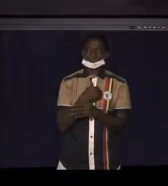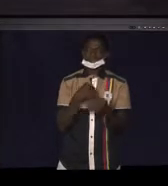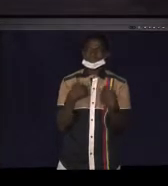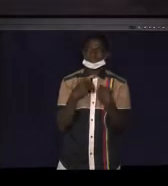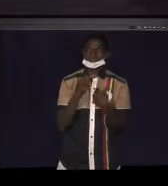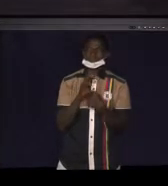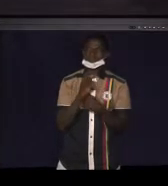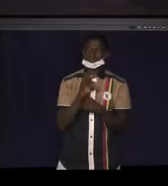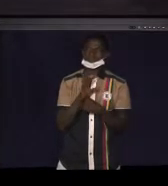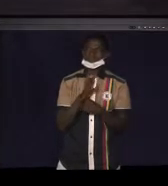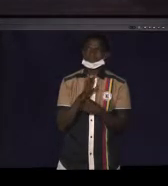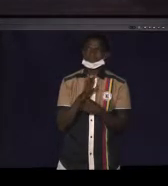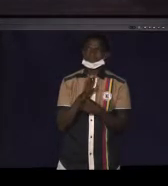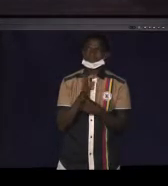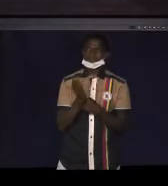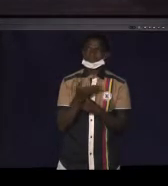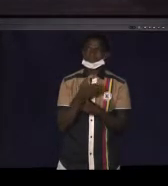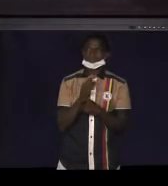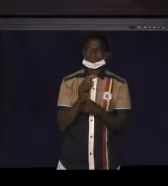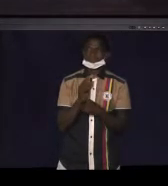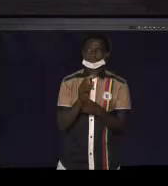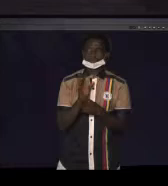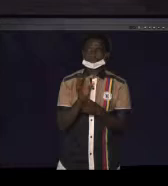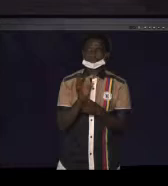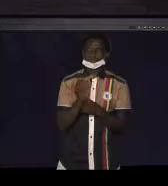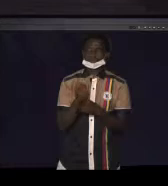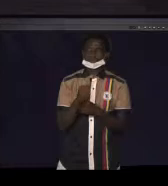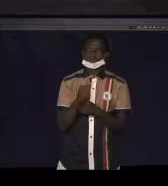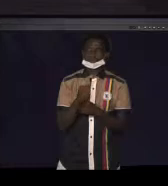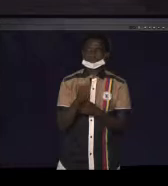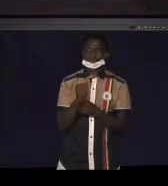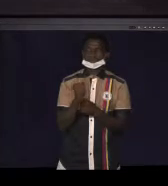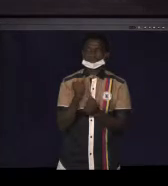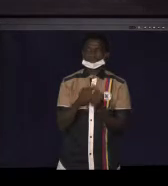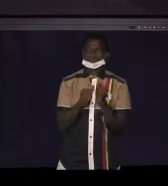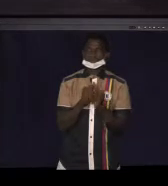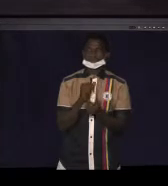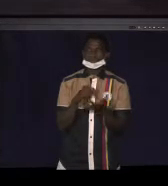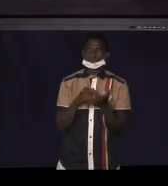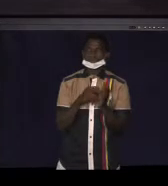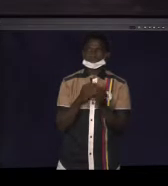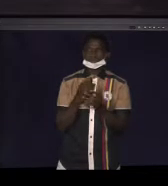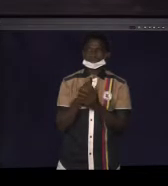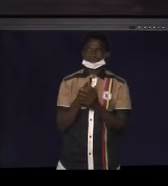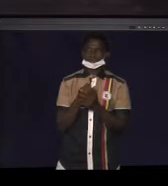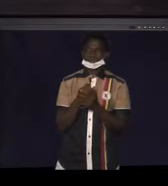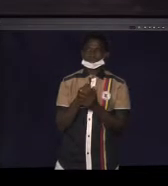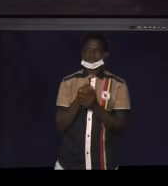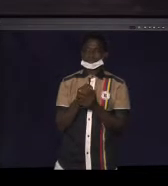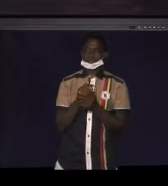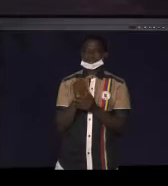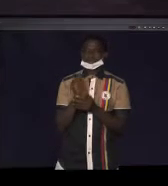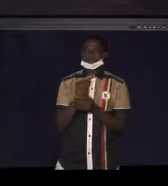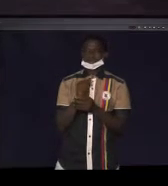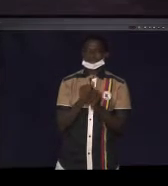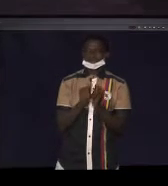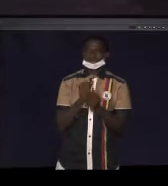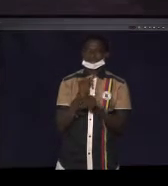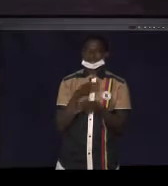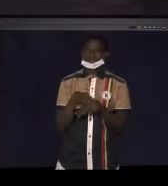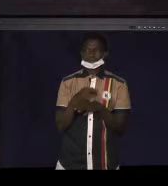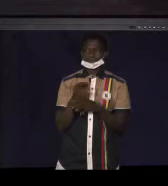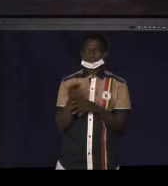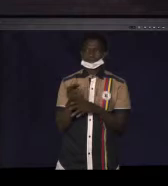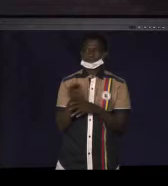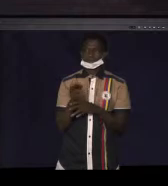have 495 divided by 10, which of course means that the decimal point, which is on the right by